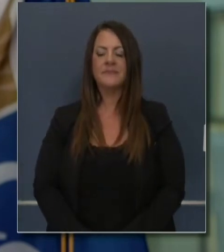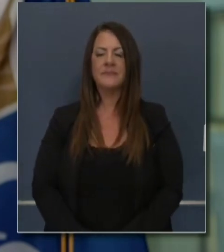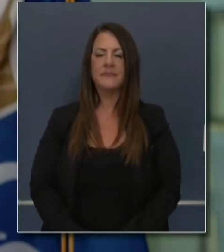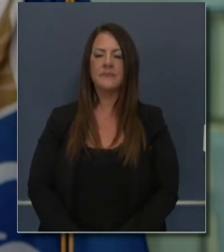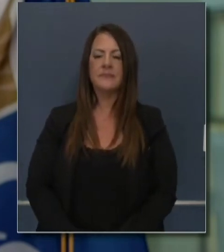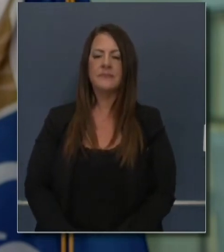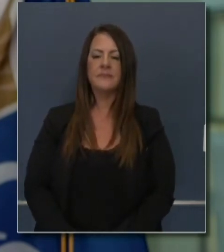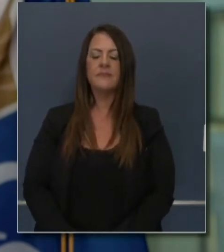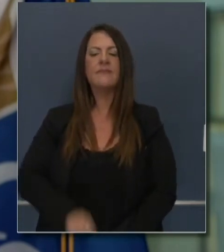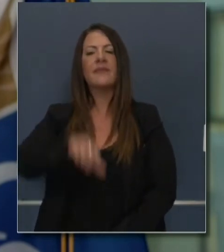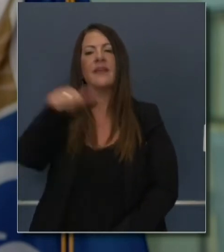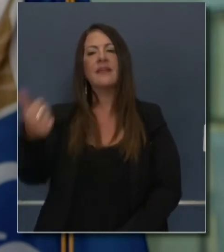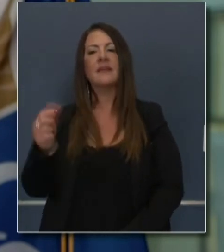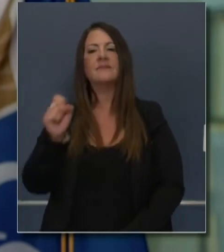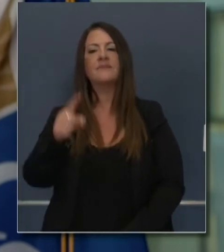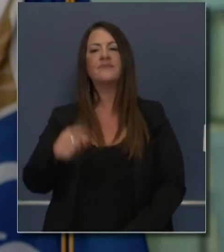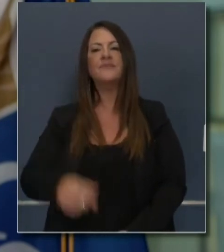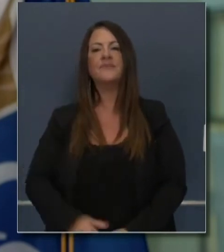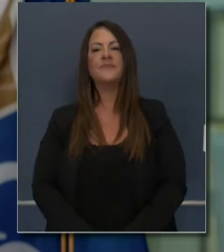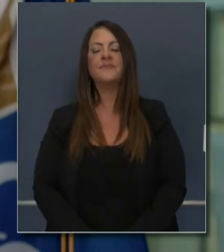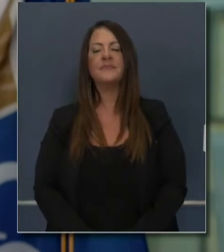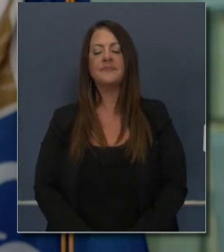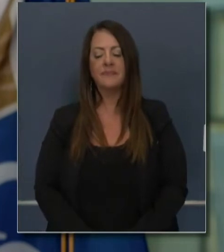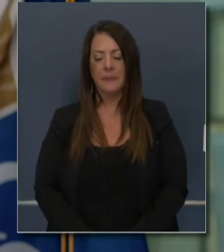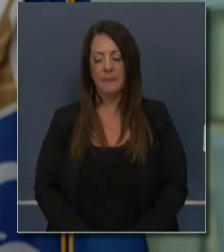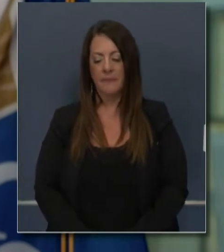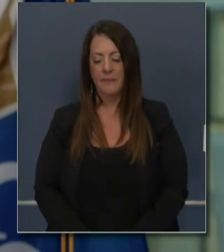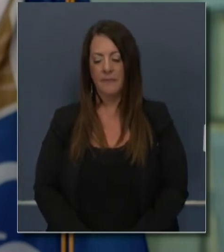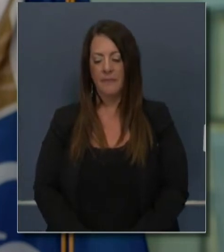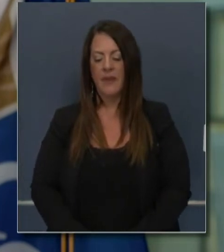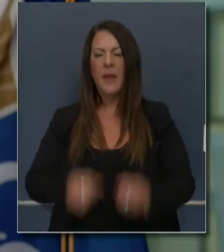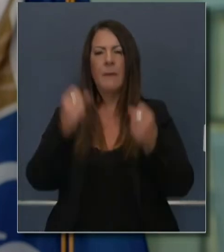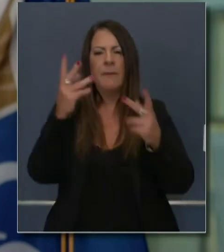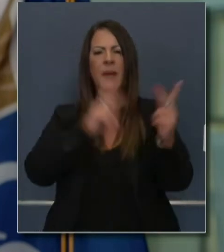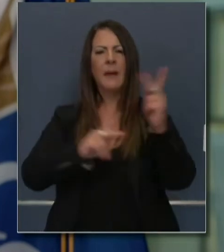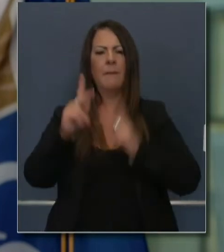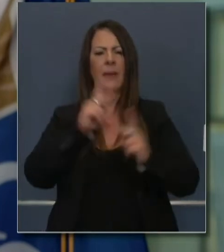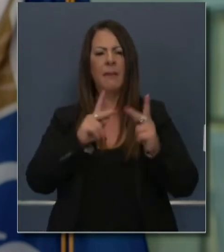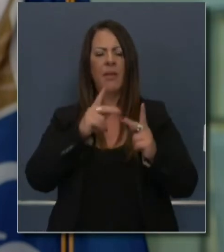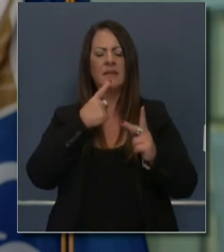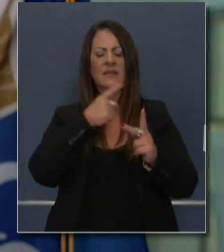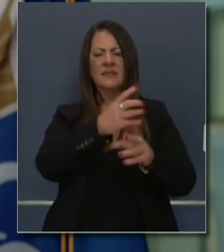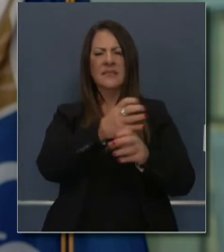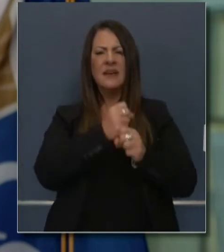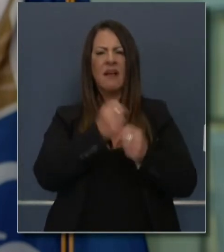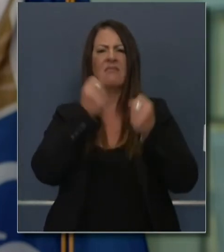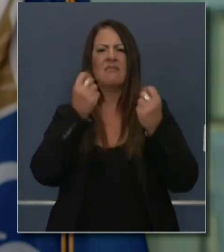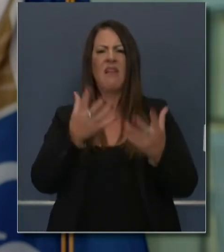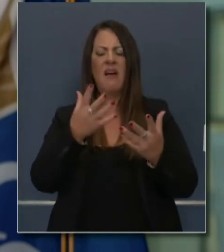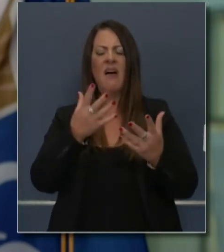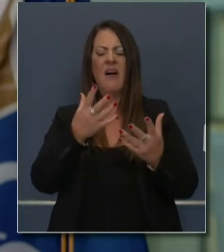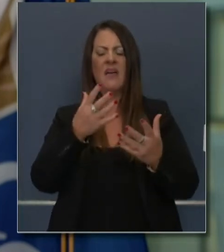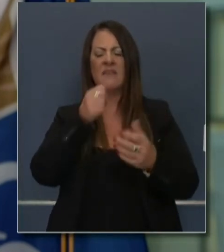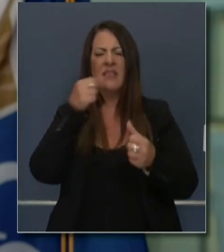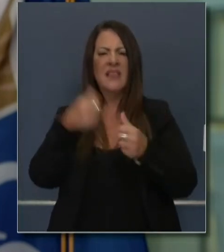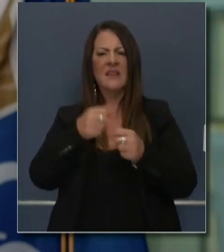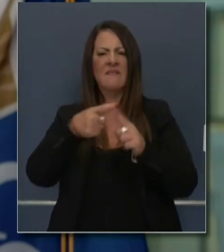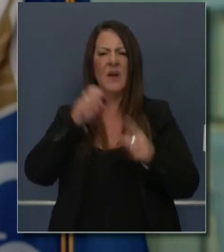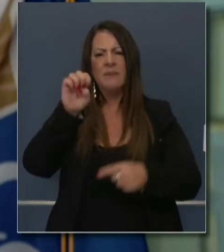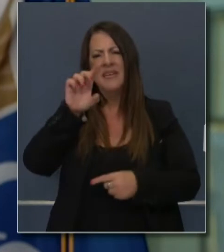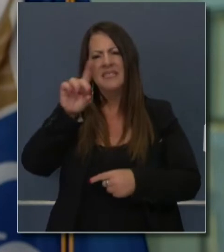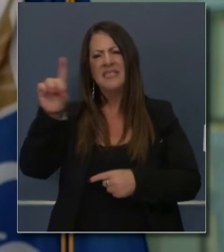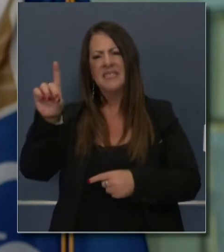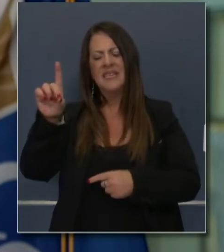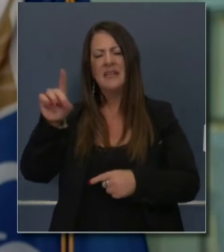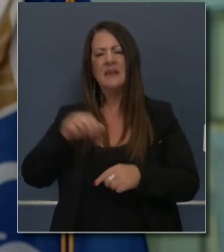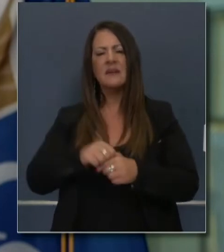Hello, Governor. Many residents say they're getting dozens of letters from the EDD regarding claims for unemployment benefits that they